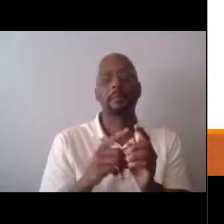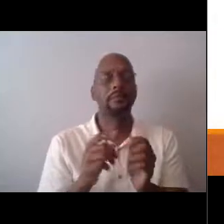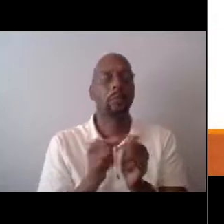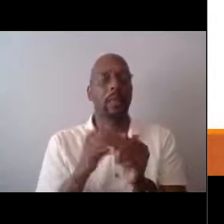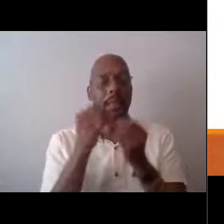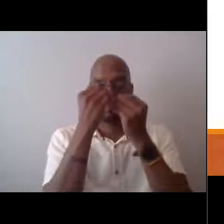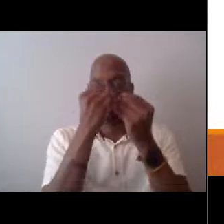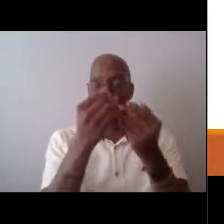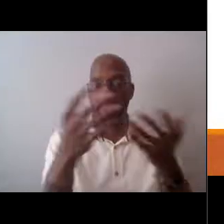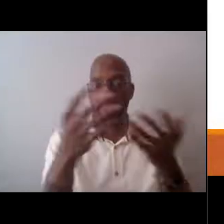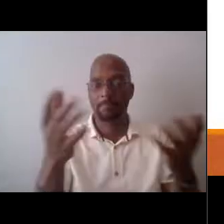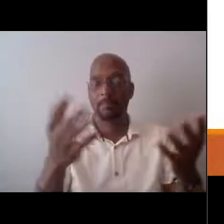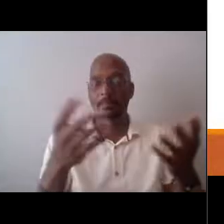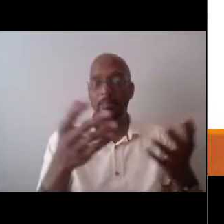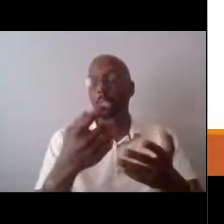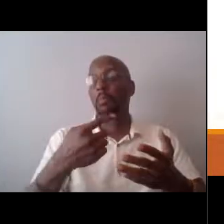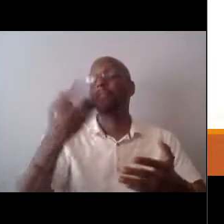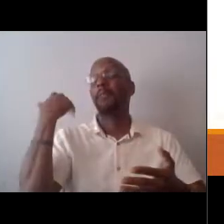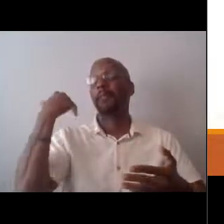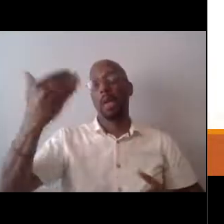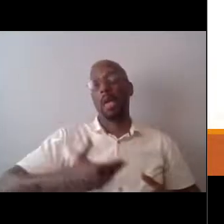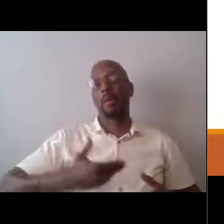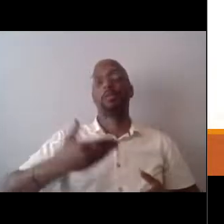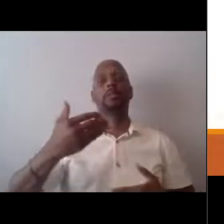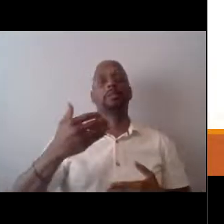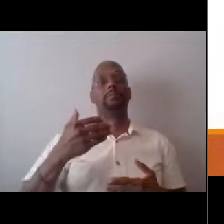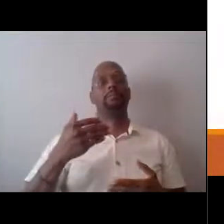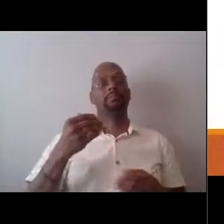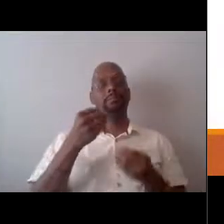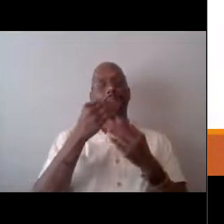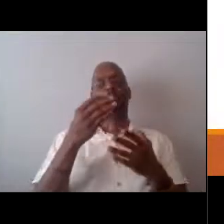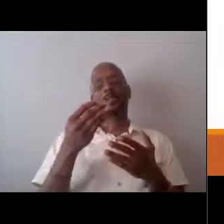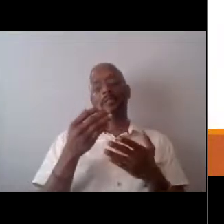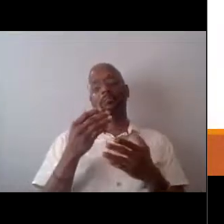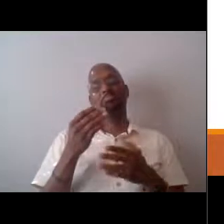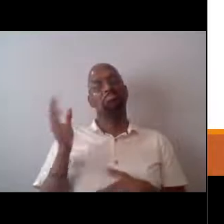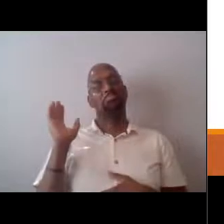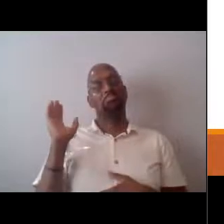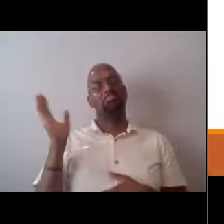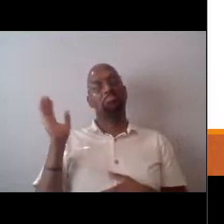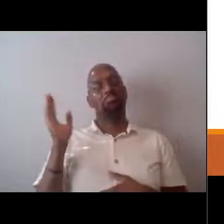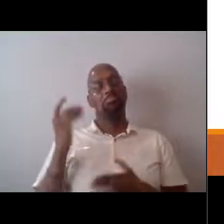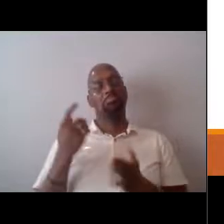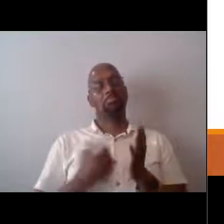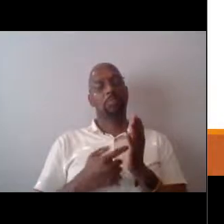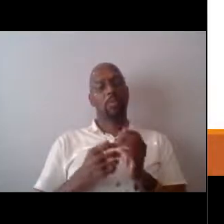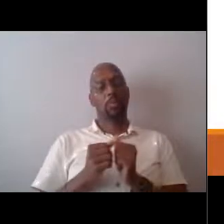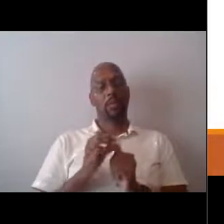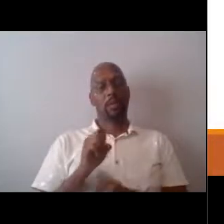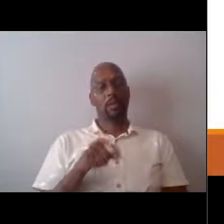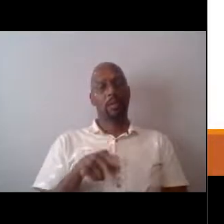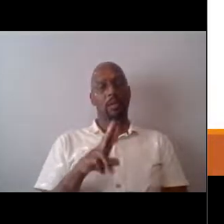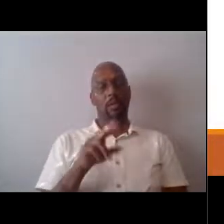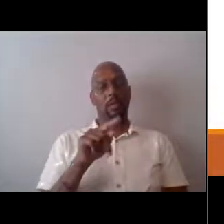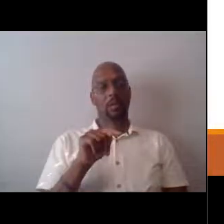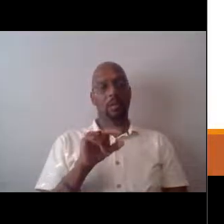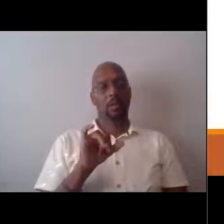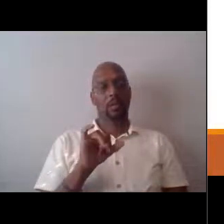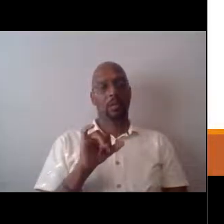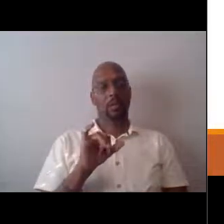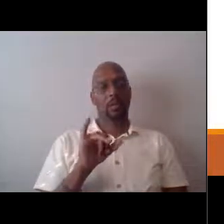we hosted an additional informational session on the current status of the equity index's development at the beginning